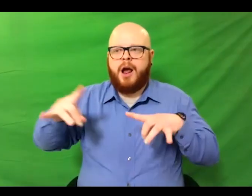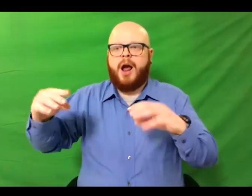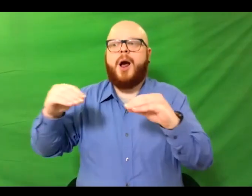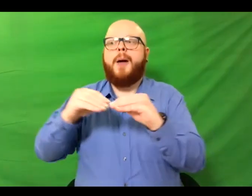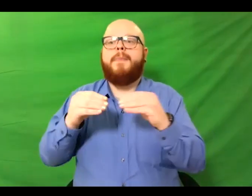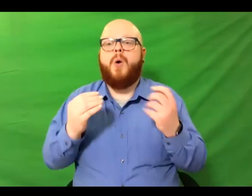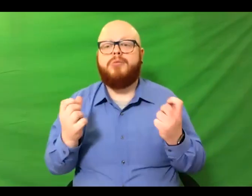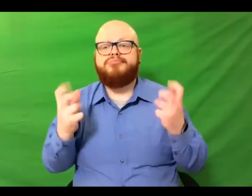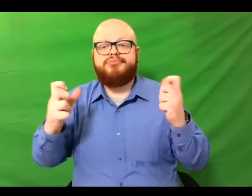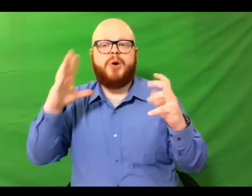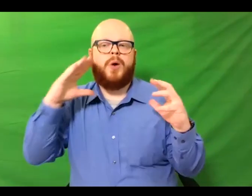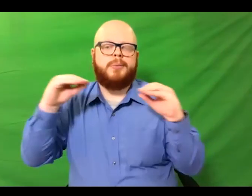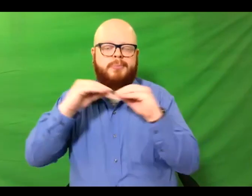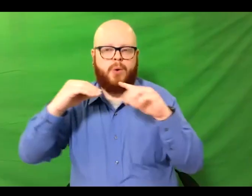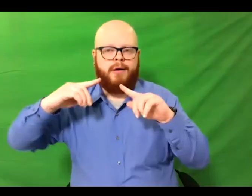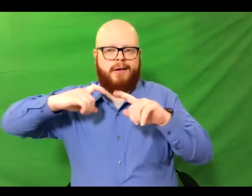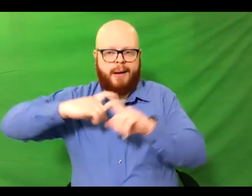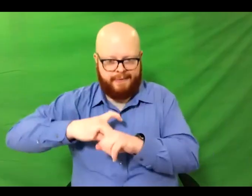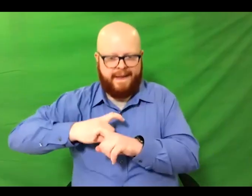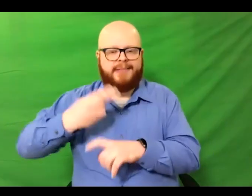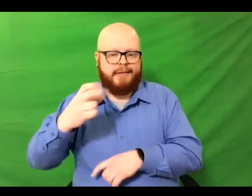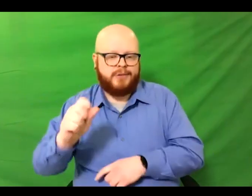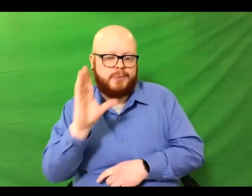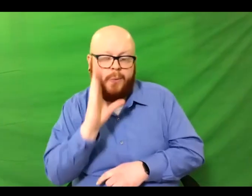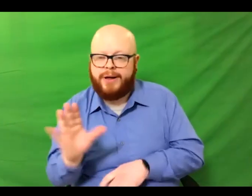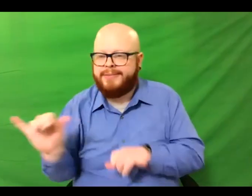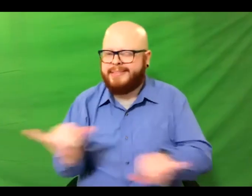complicated from a fine motor perspective.